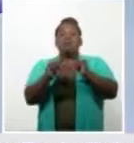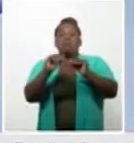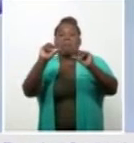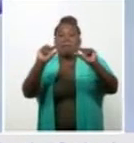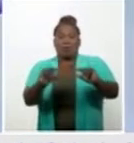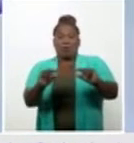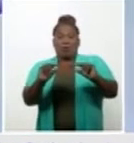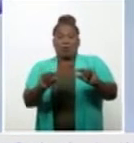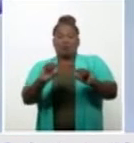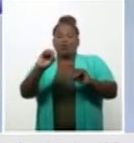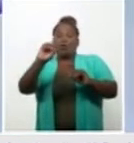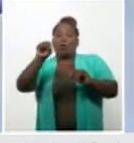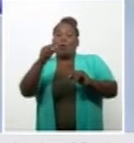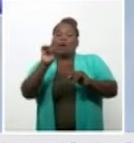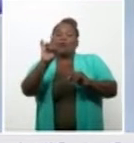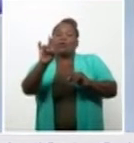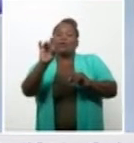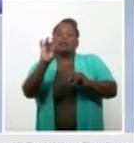Artemisa